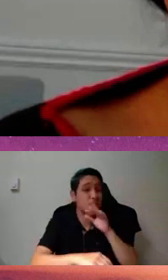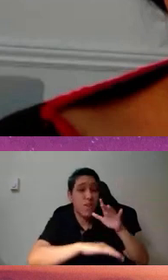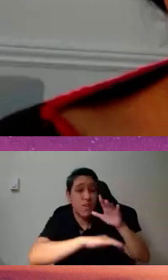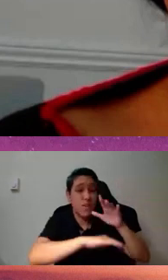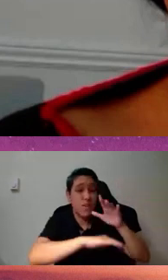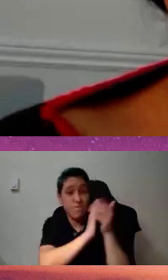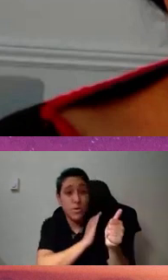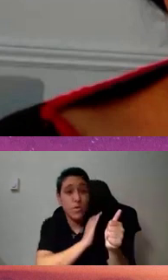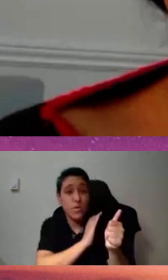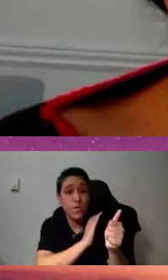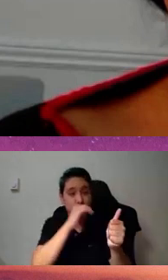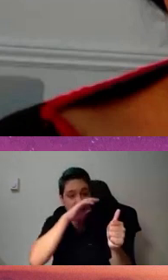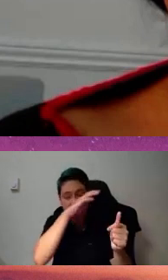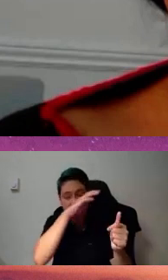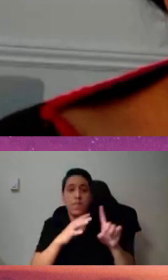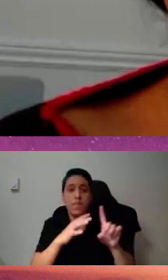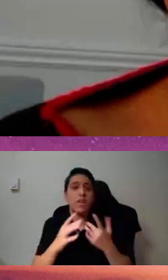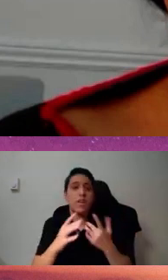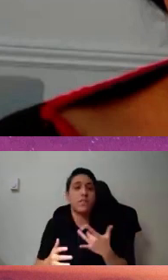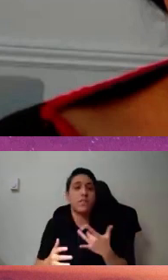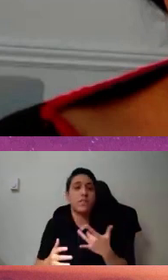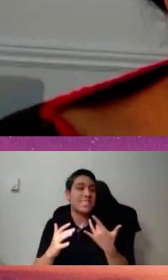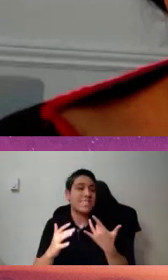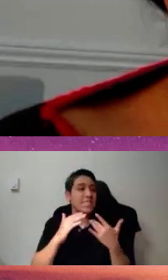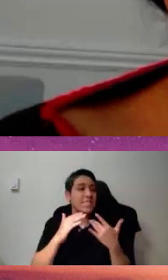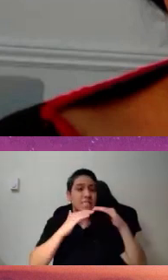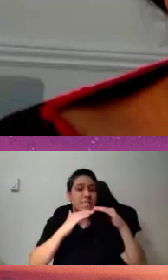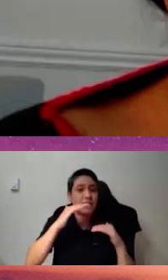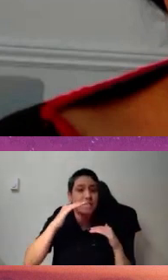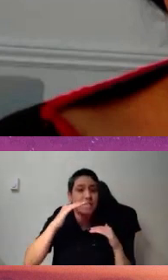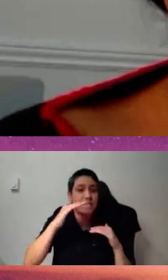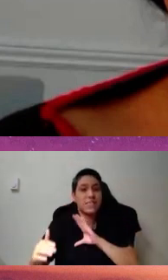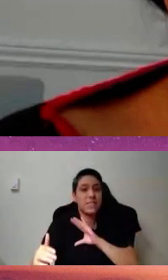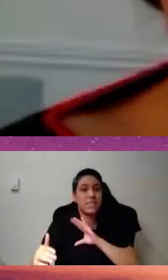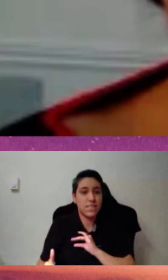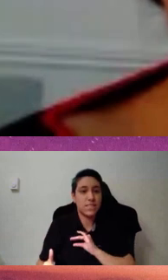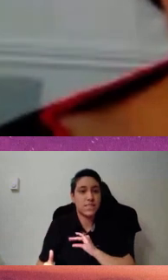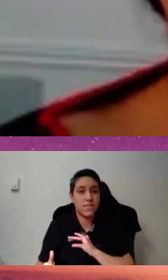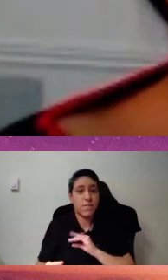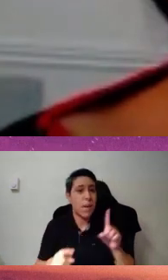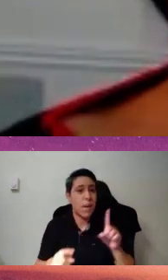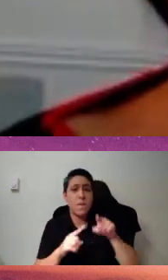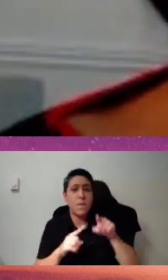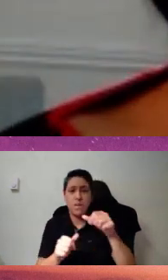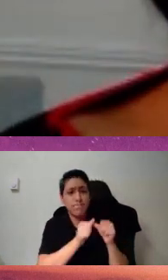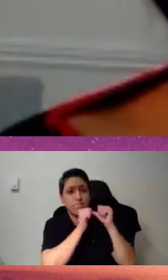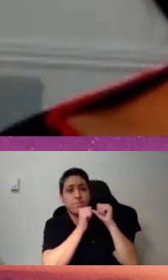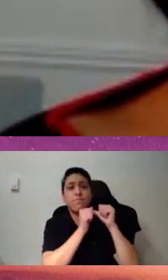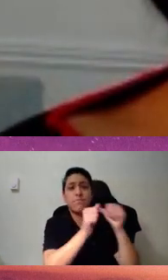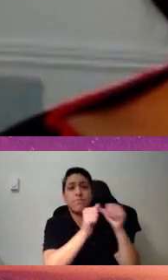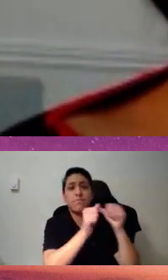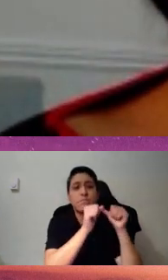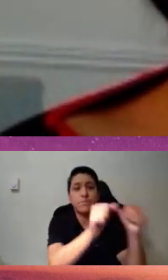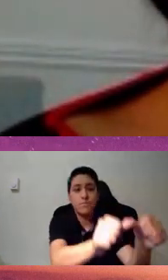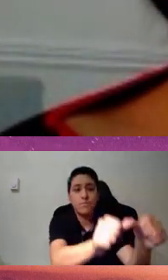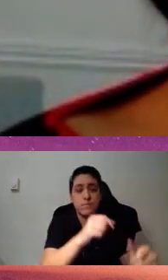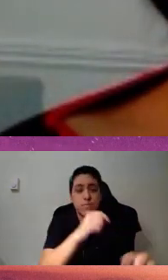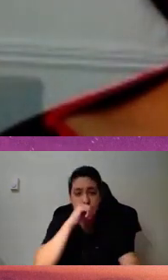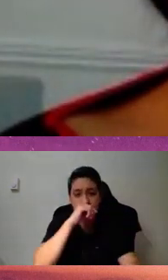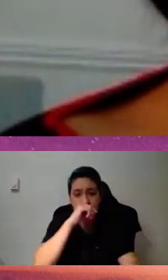feel inferior, right? But you push through. And so I think